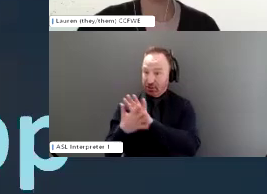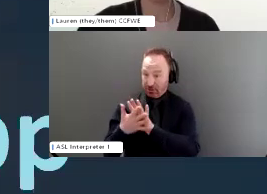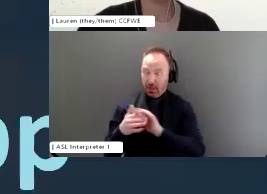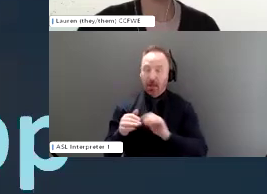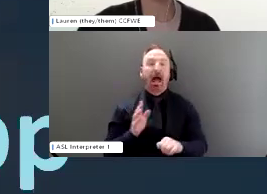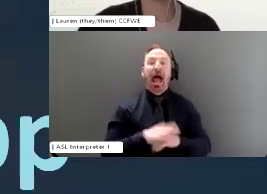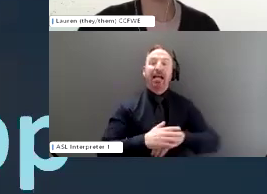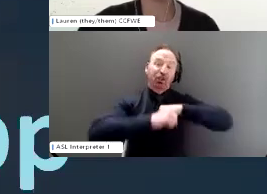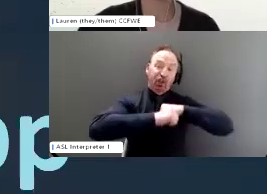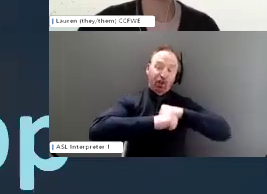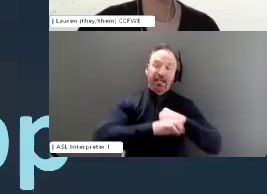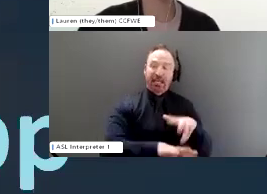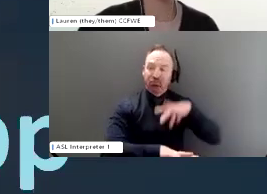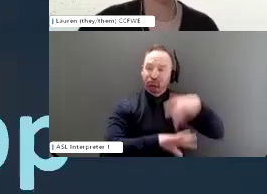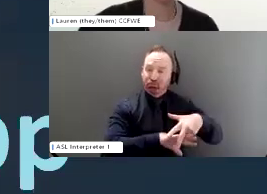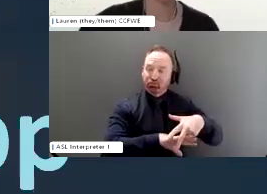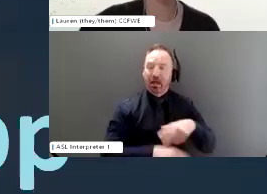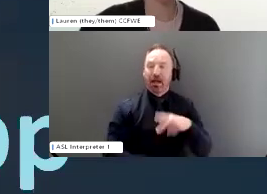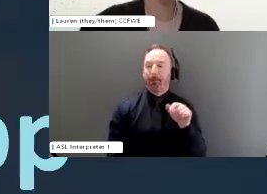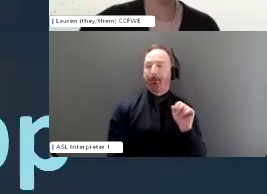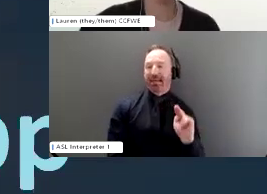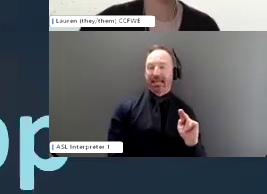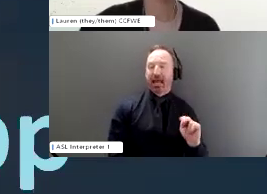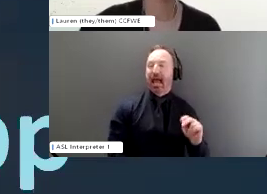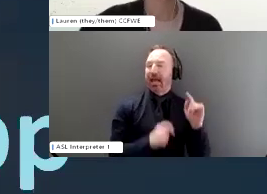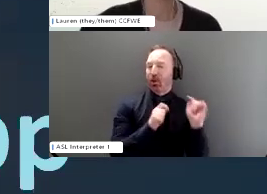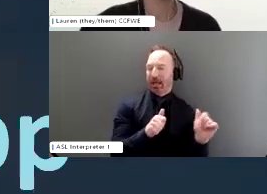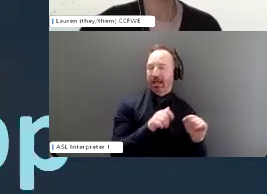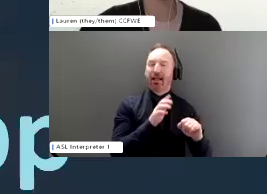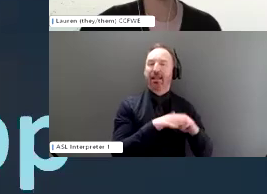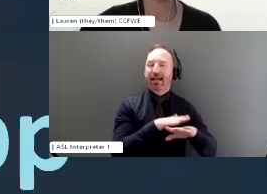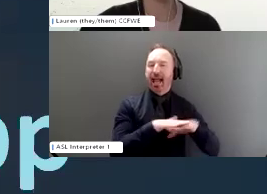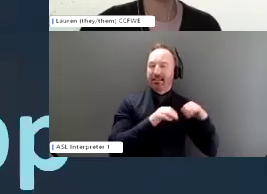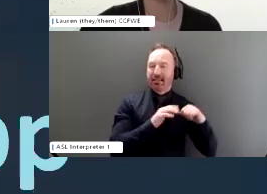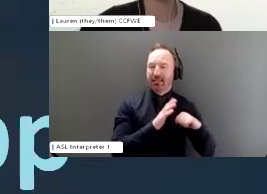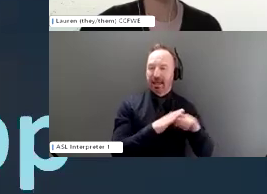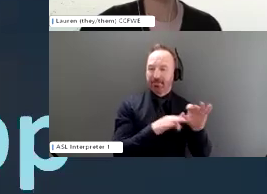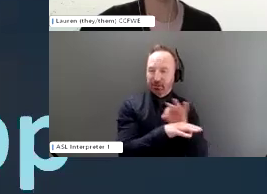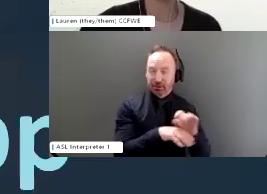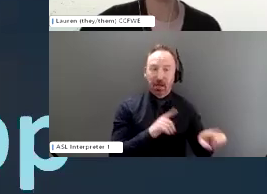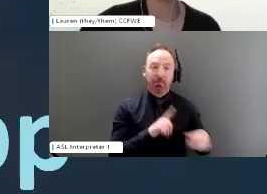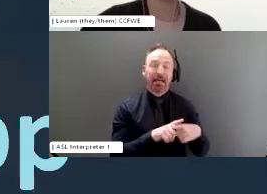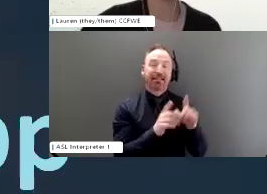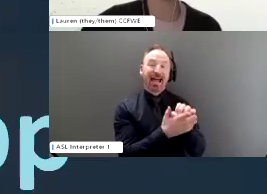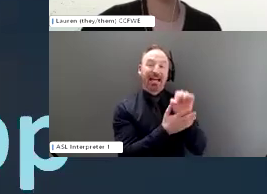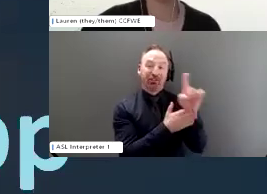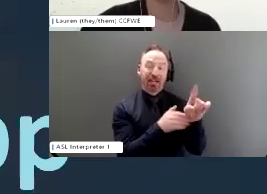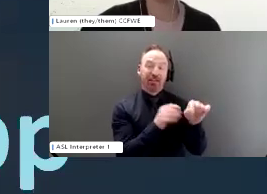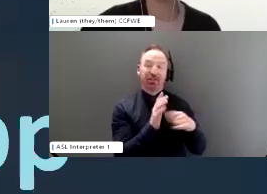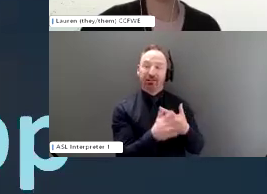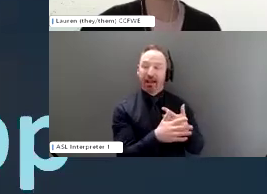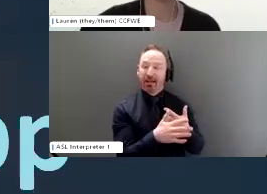measures embedded, such as a PIN and a quick exit function. It also has educational content to help survivors with